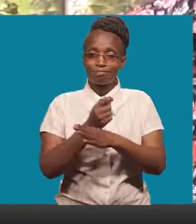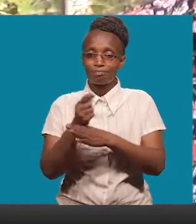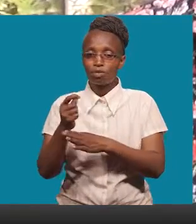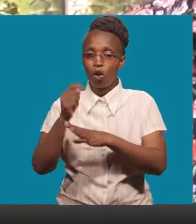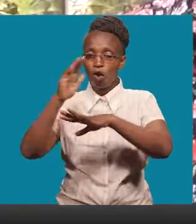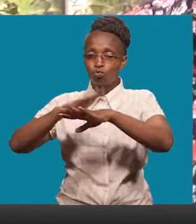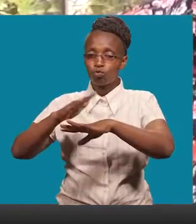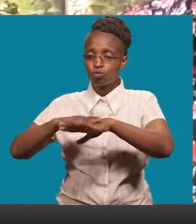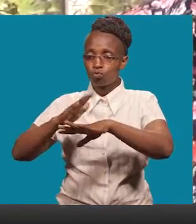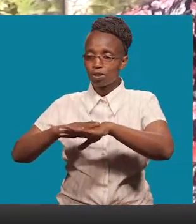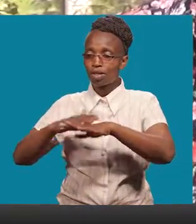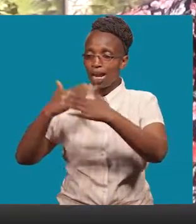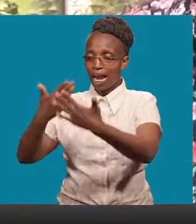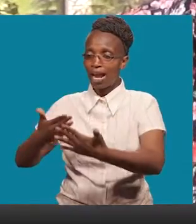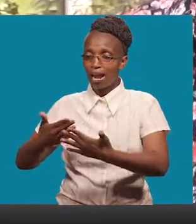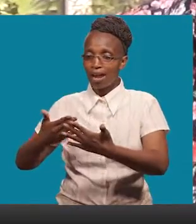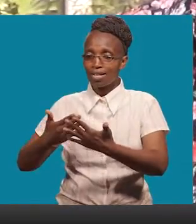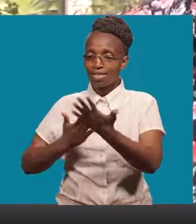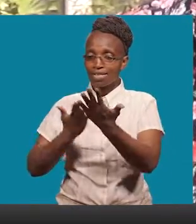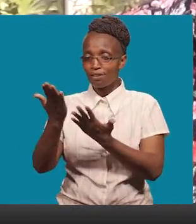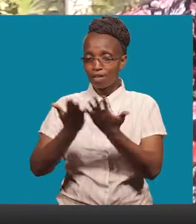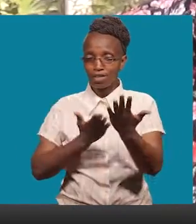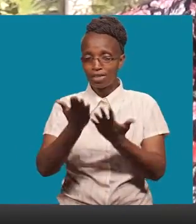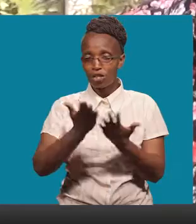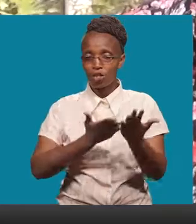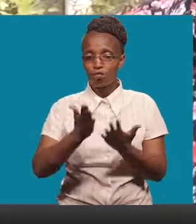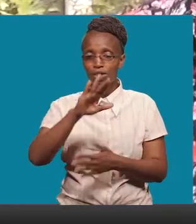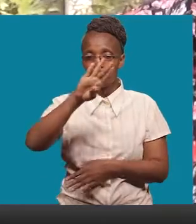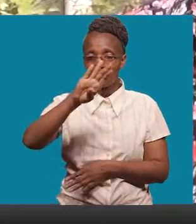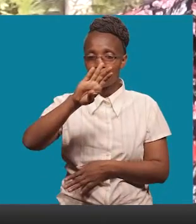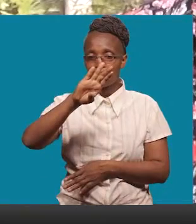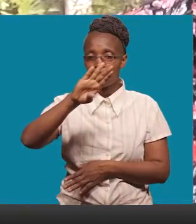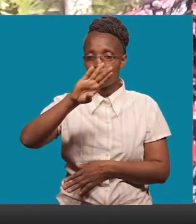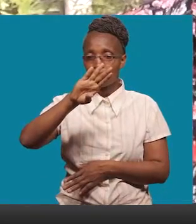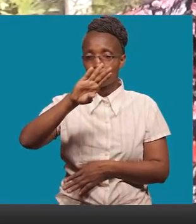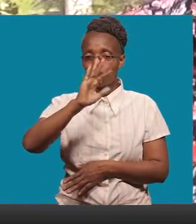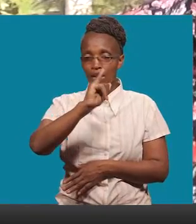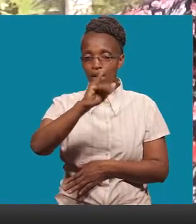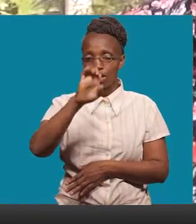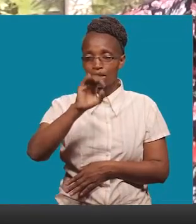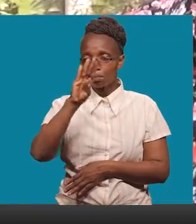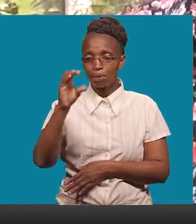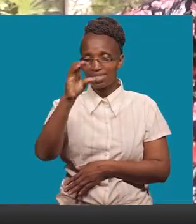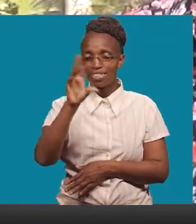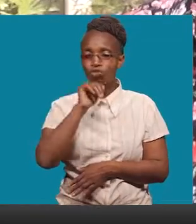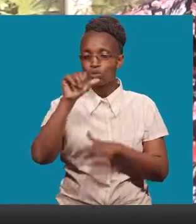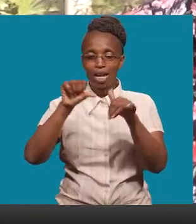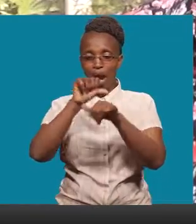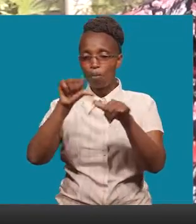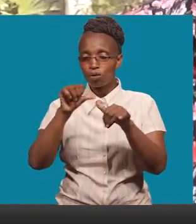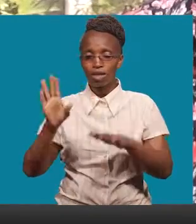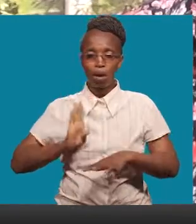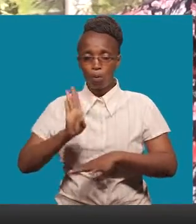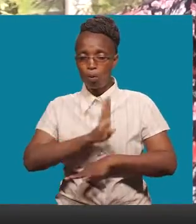of the referee, recruitment of the chair of electoral commission is not a boardroom